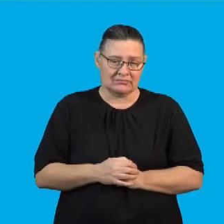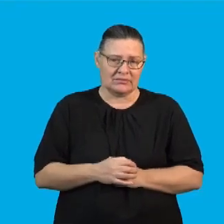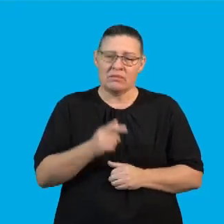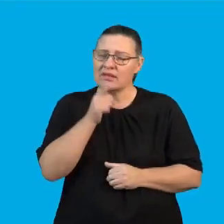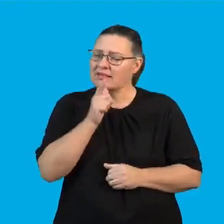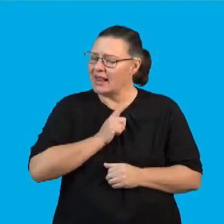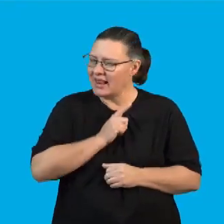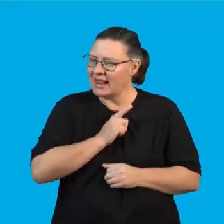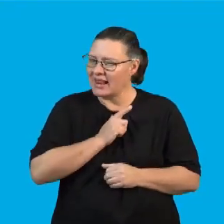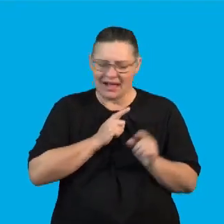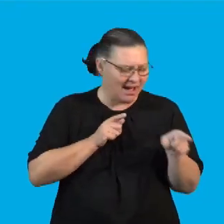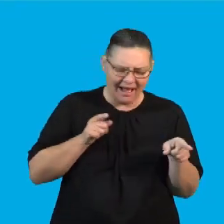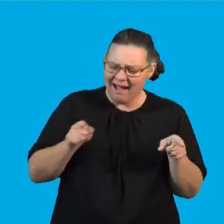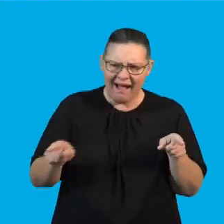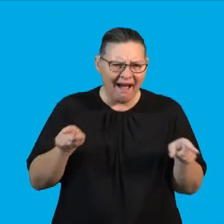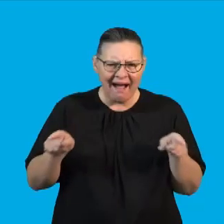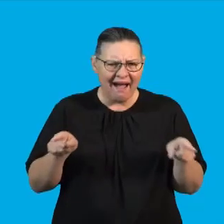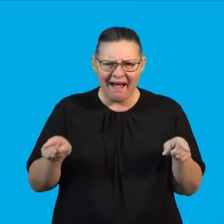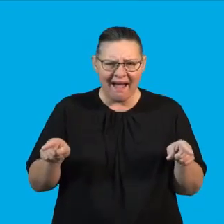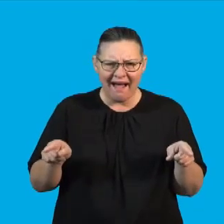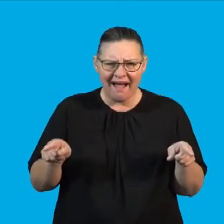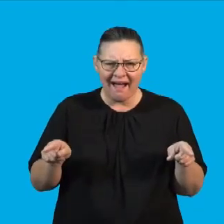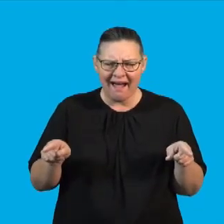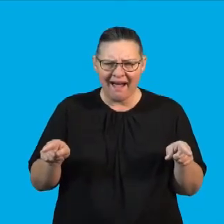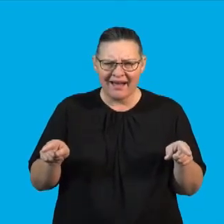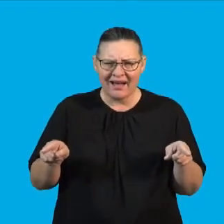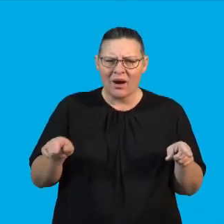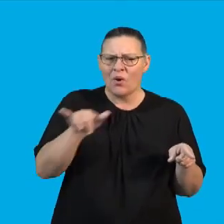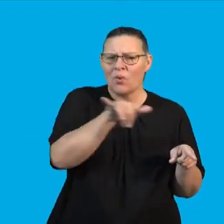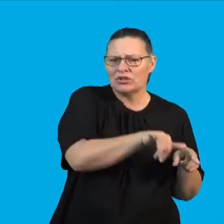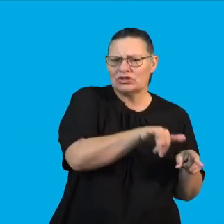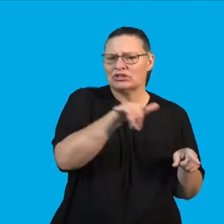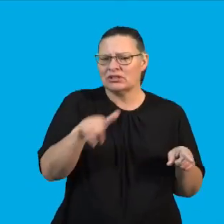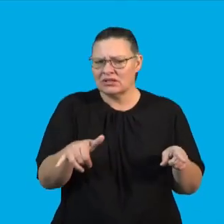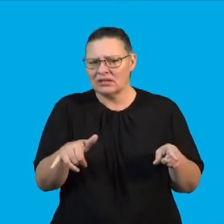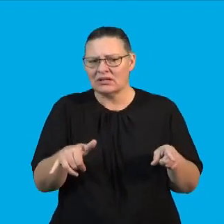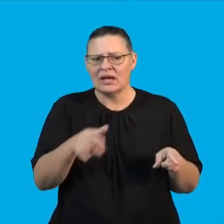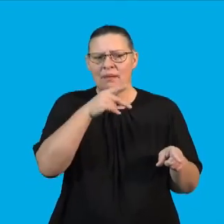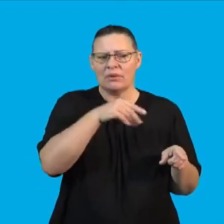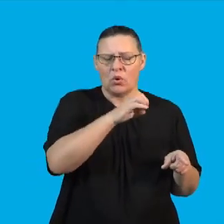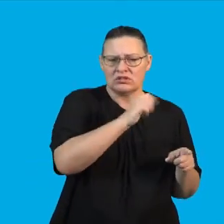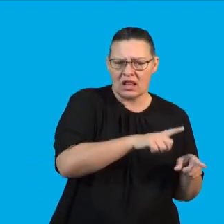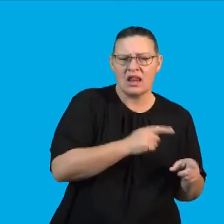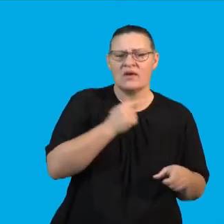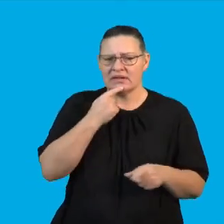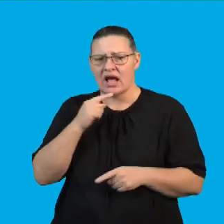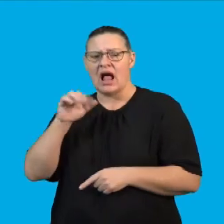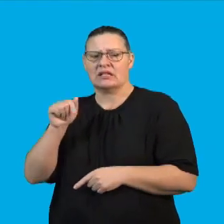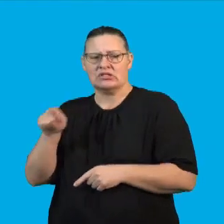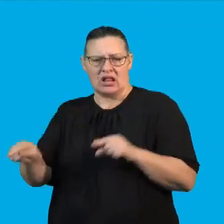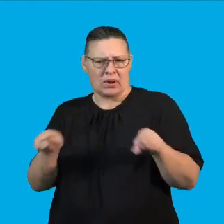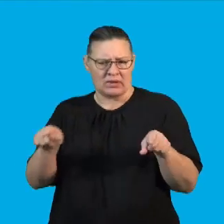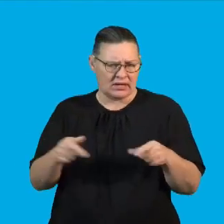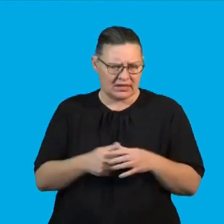obviously you can start telling me between these two diagrams, 1 and 2, which one is precocial and which